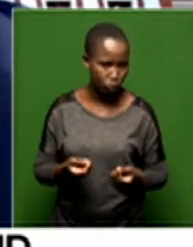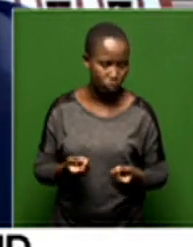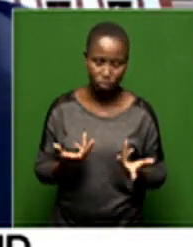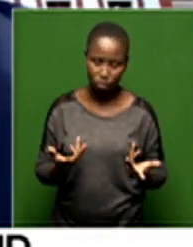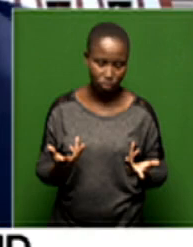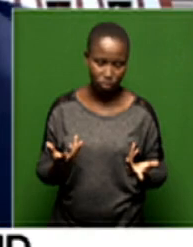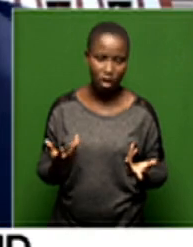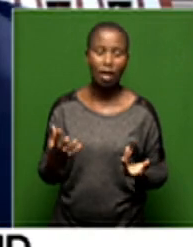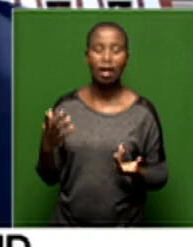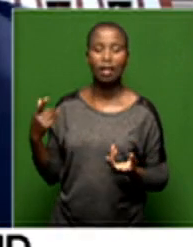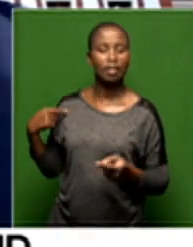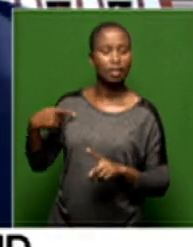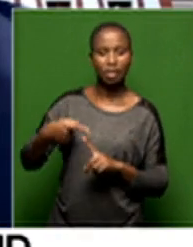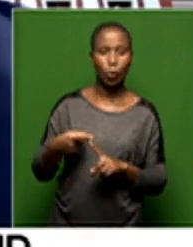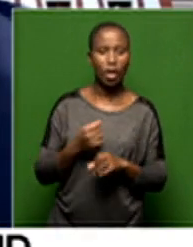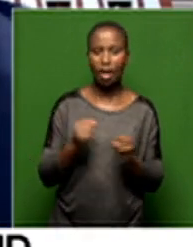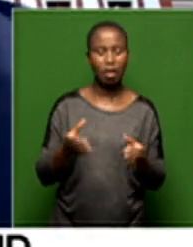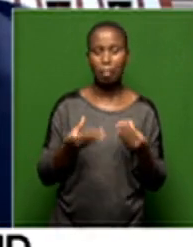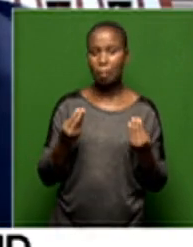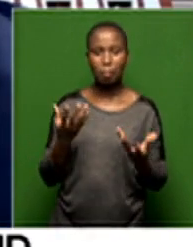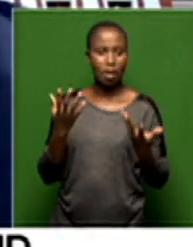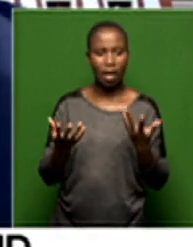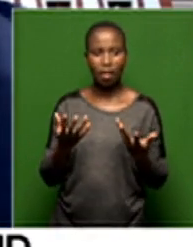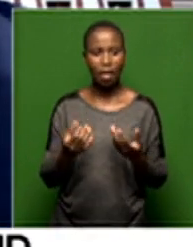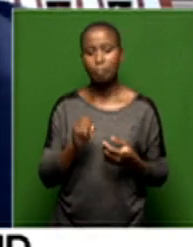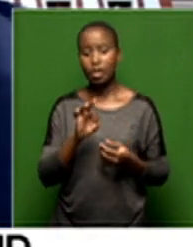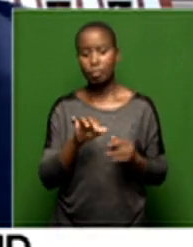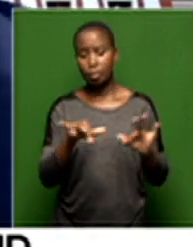been a form of compensation for